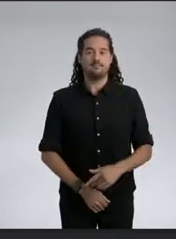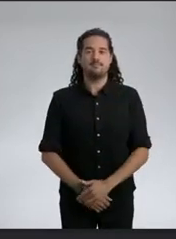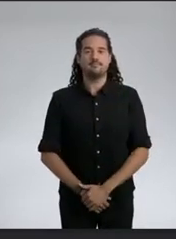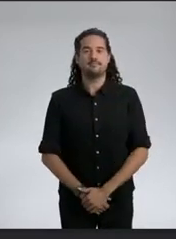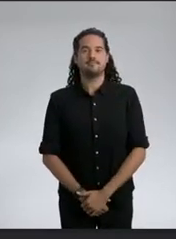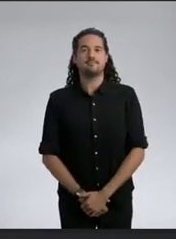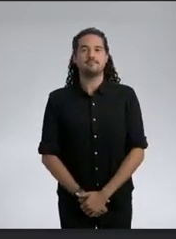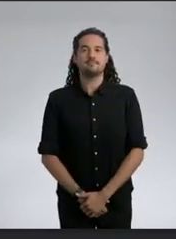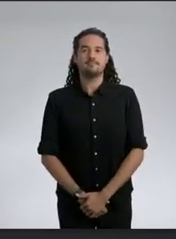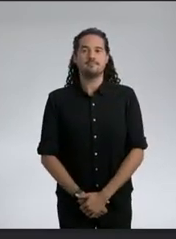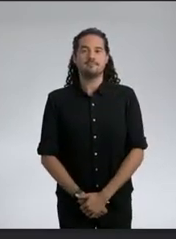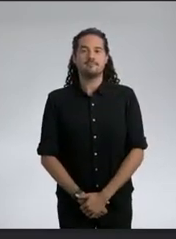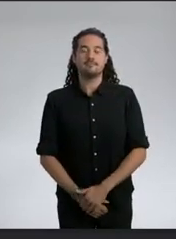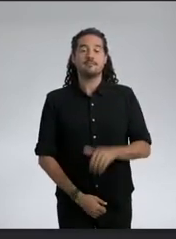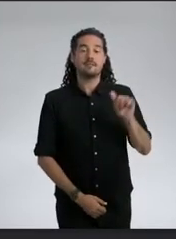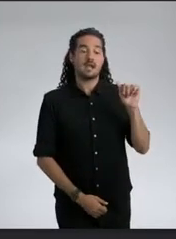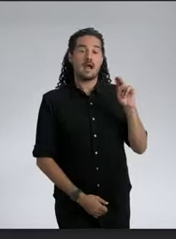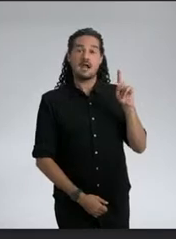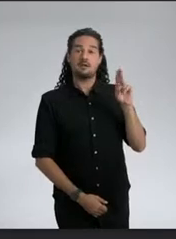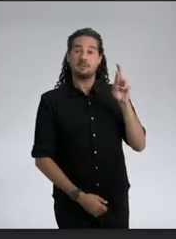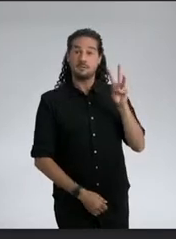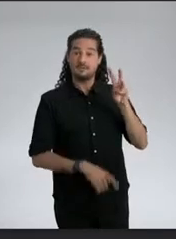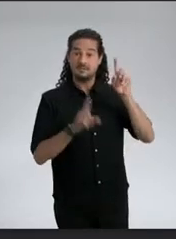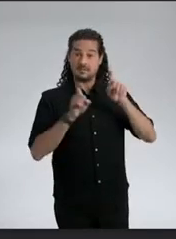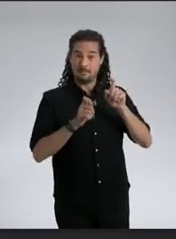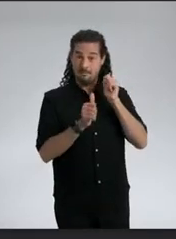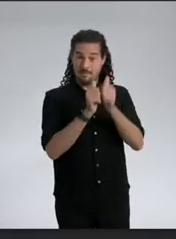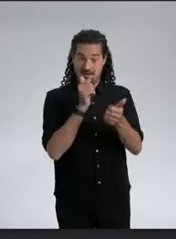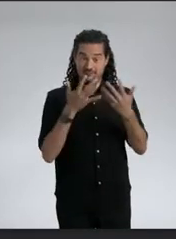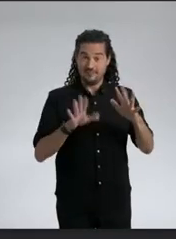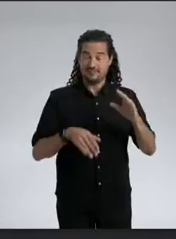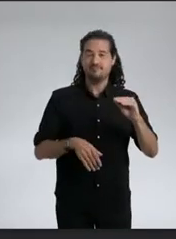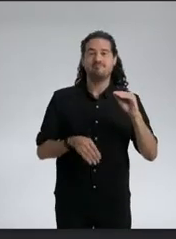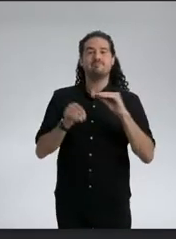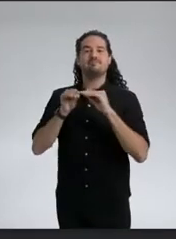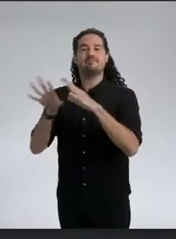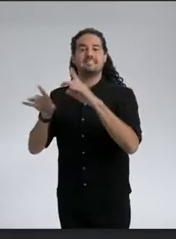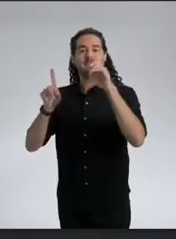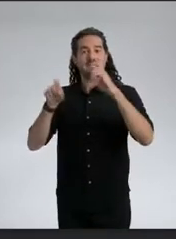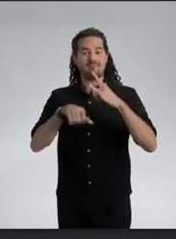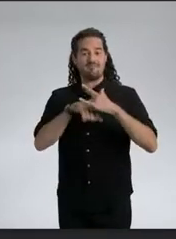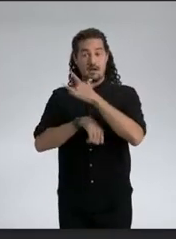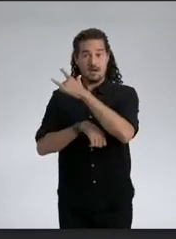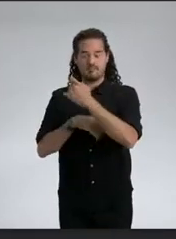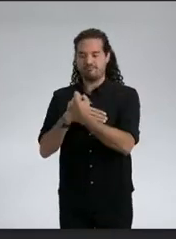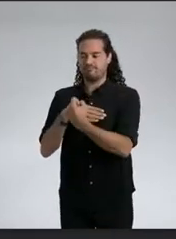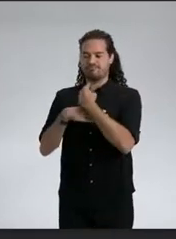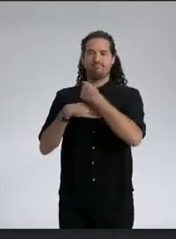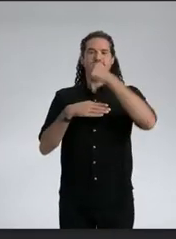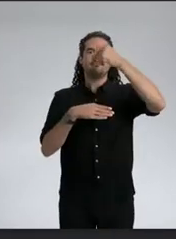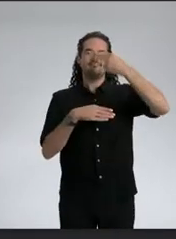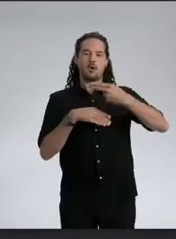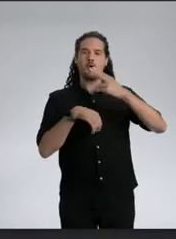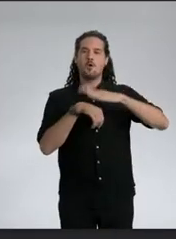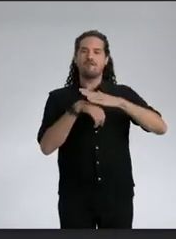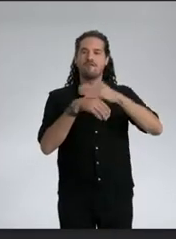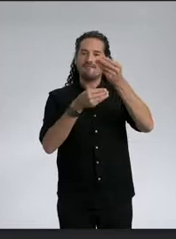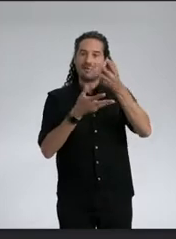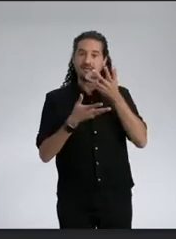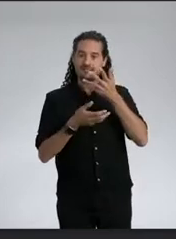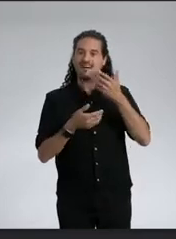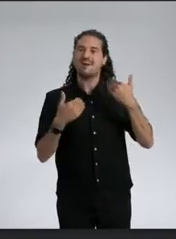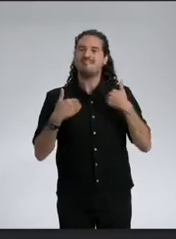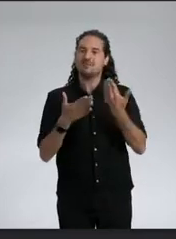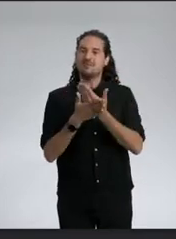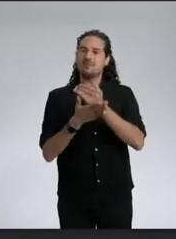the build directly to TestFlight. I just received a notification on my phone for a new iOS build of Fruta,